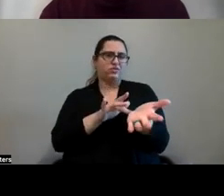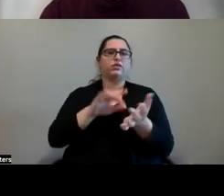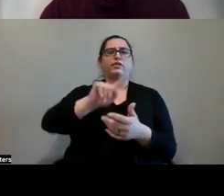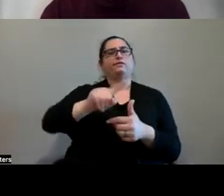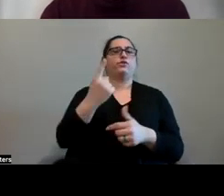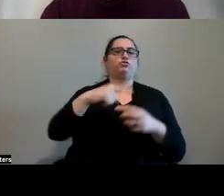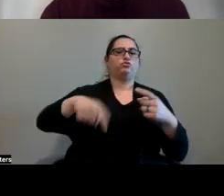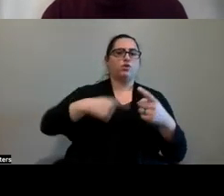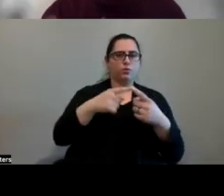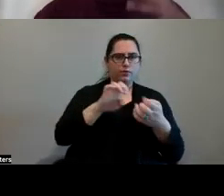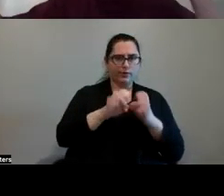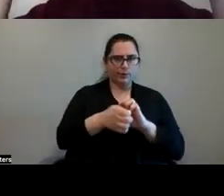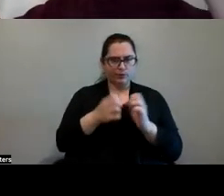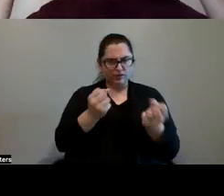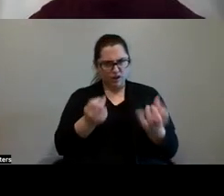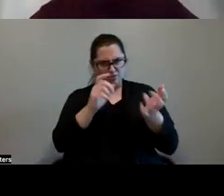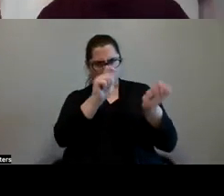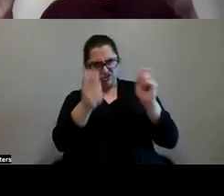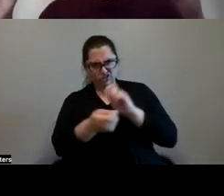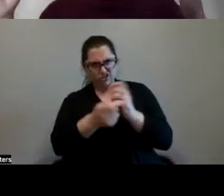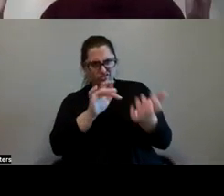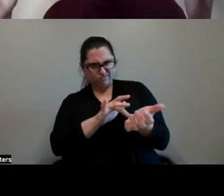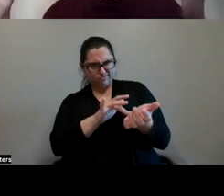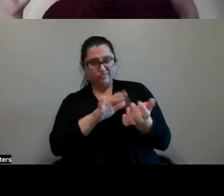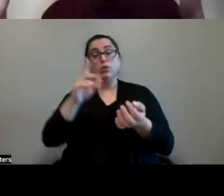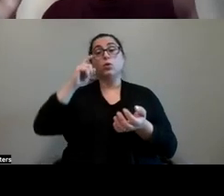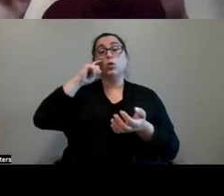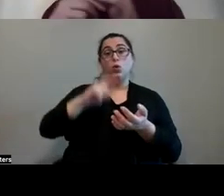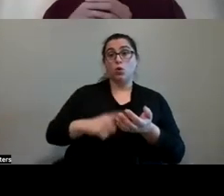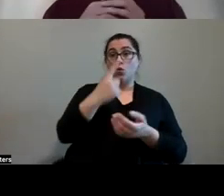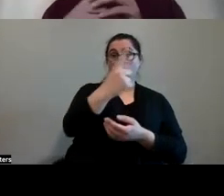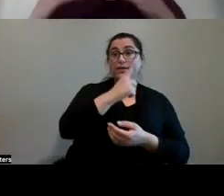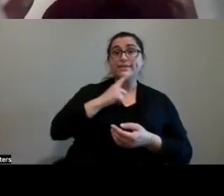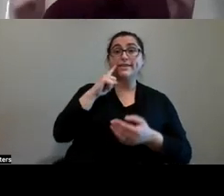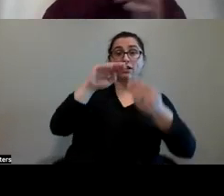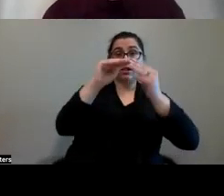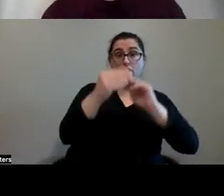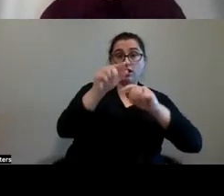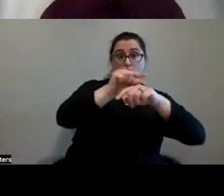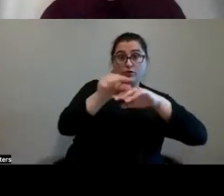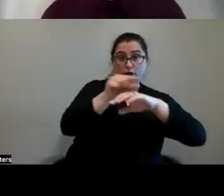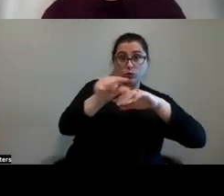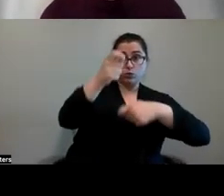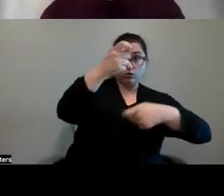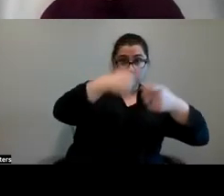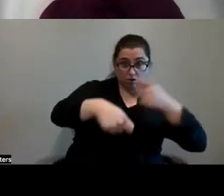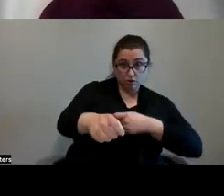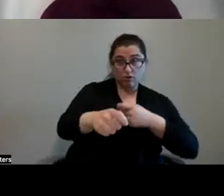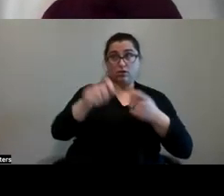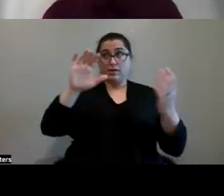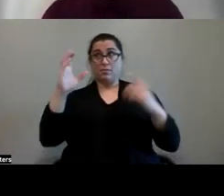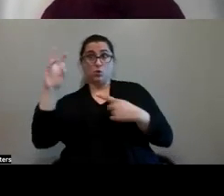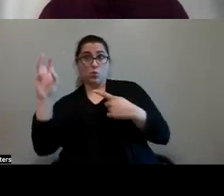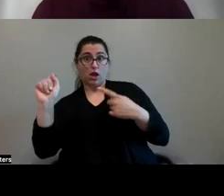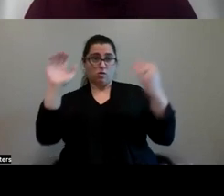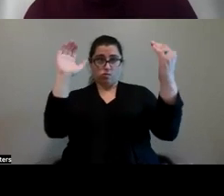that when we just make those single residue substitutions to the wild type sequence, and we just test them for